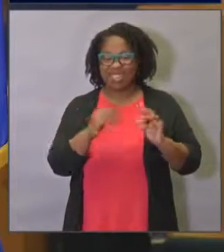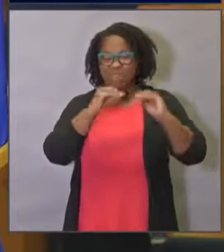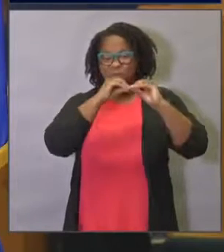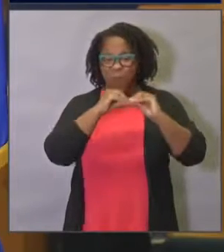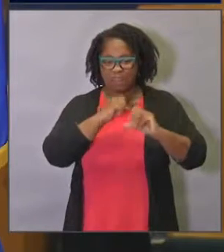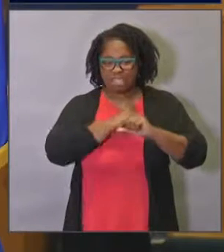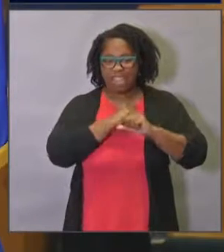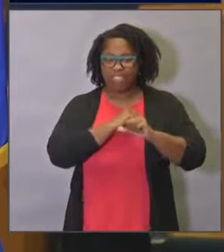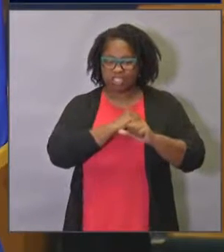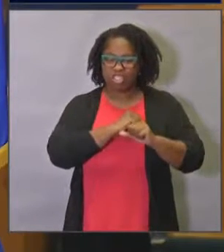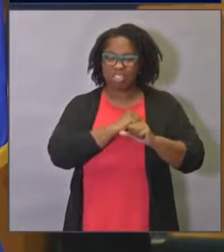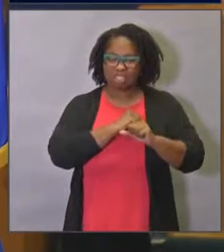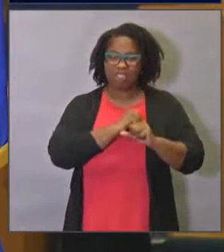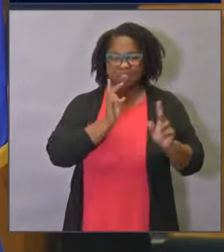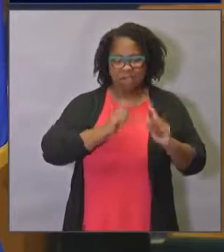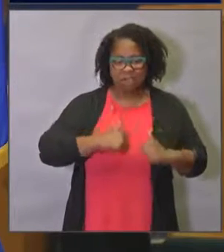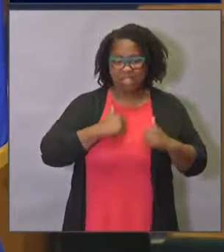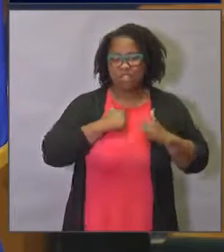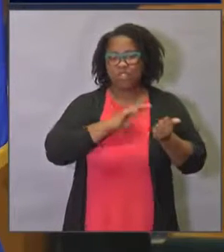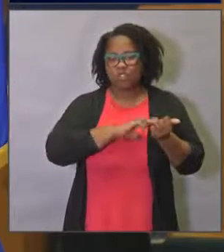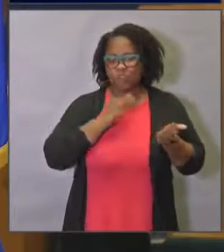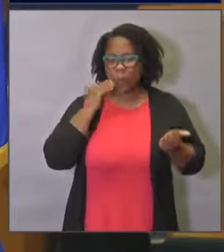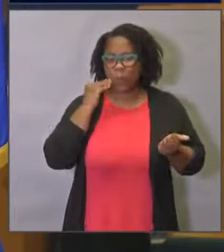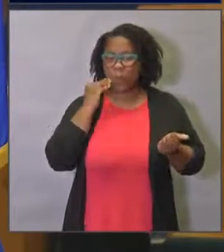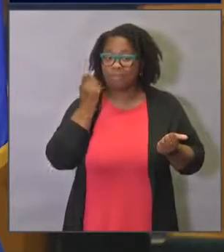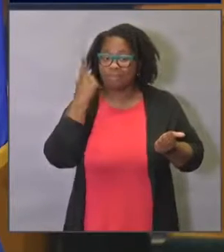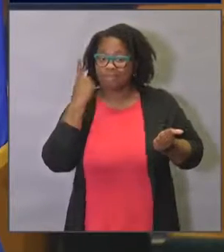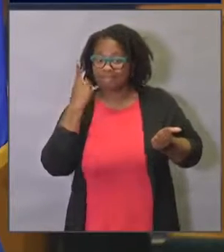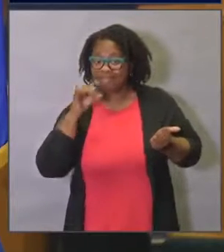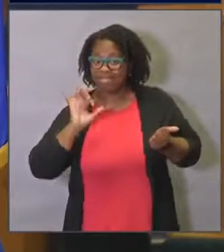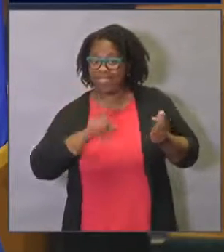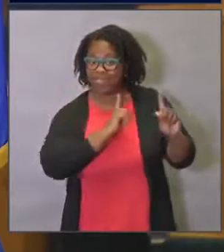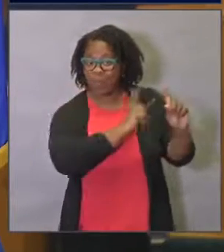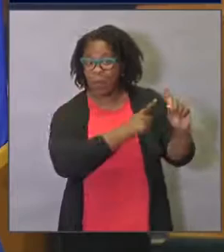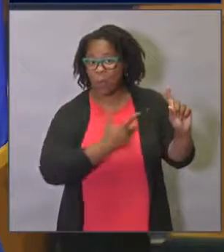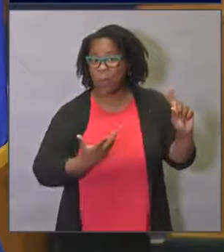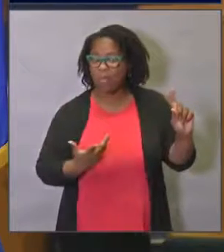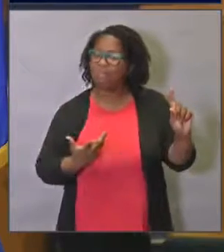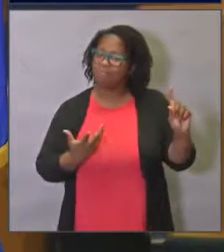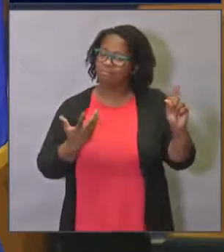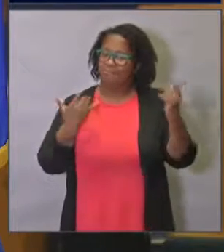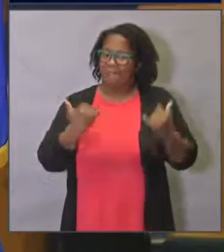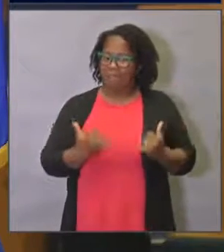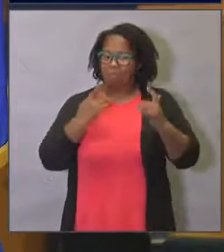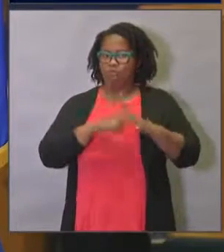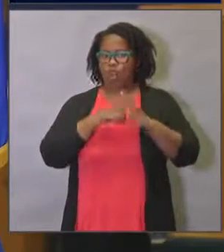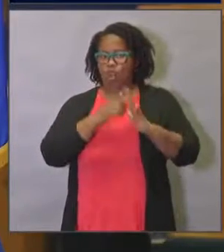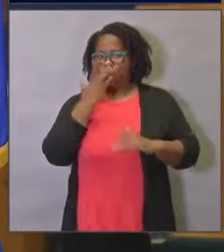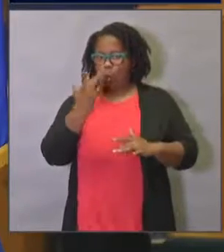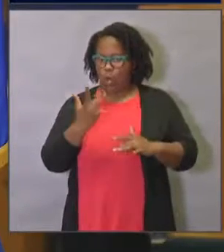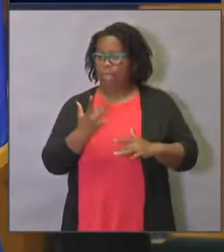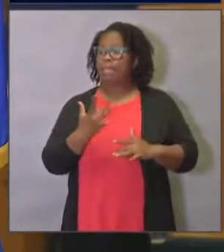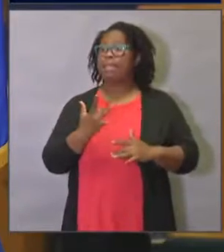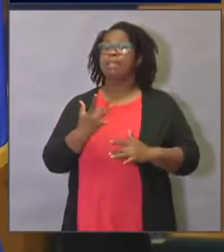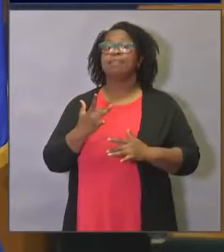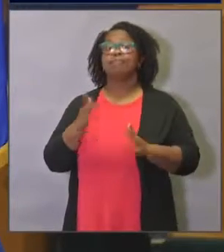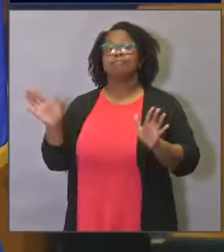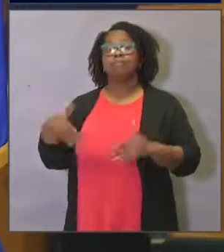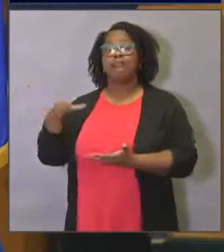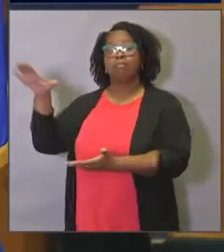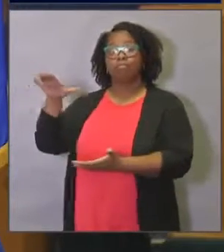point. That's our goal, and that's why we're going early and we're starting, as soon as we get the